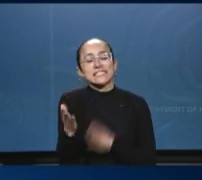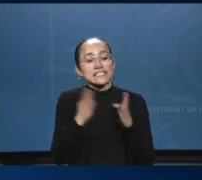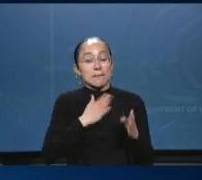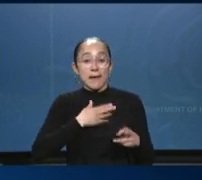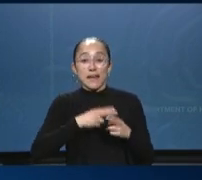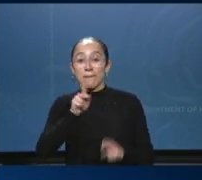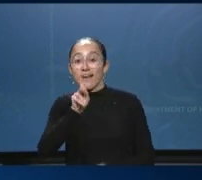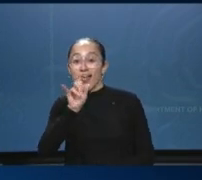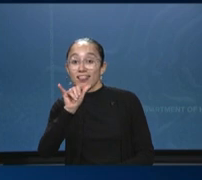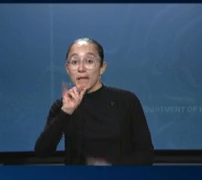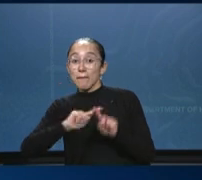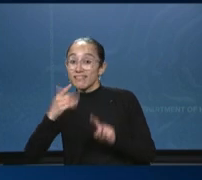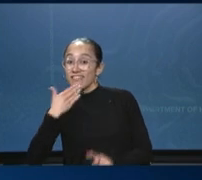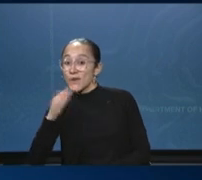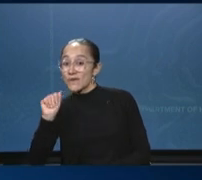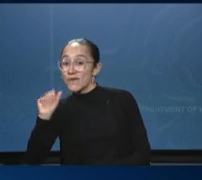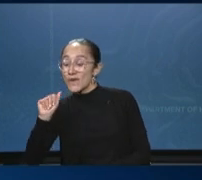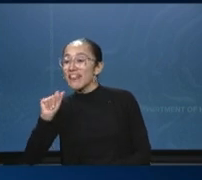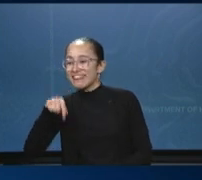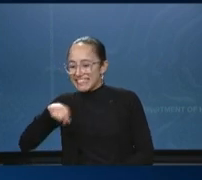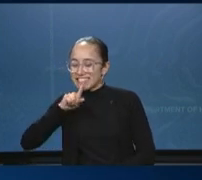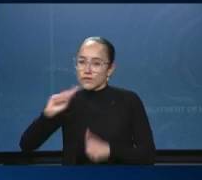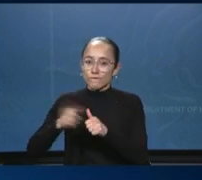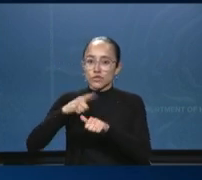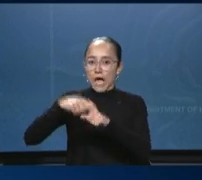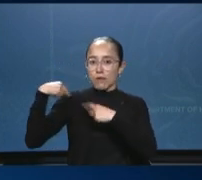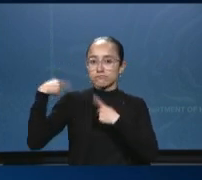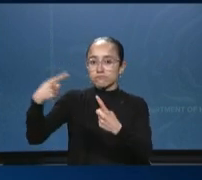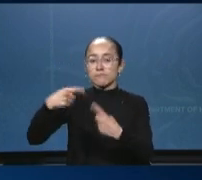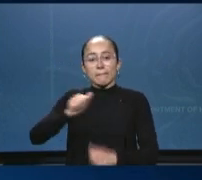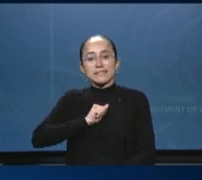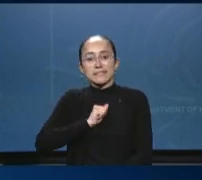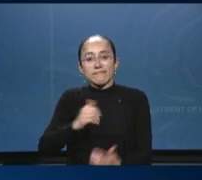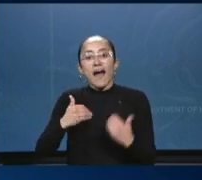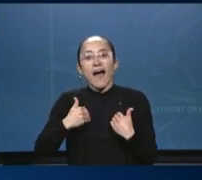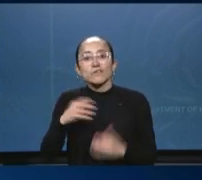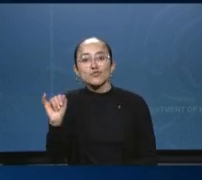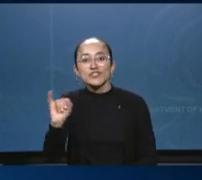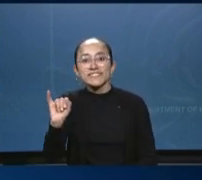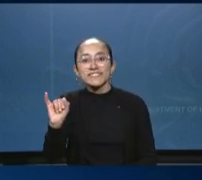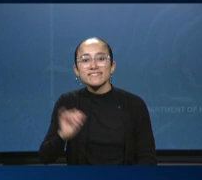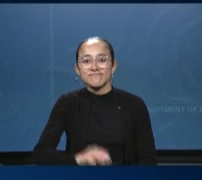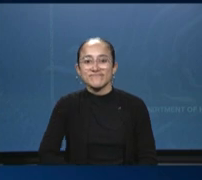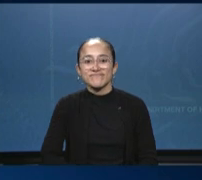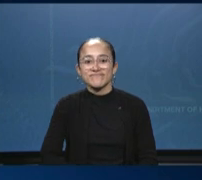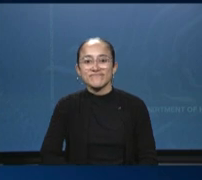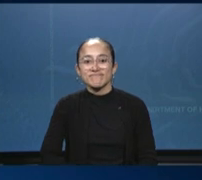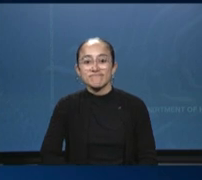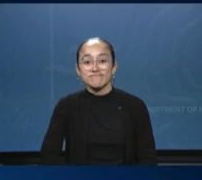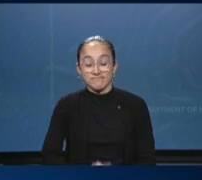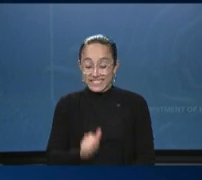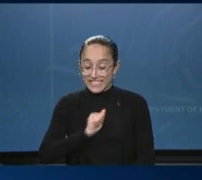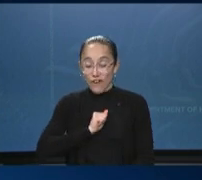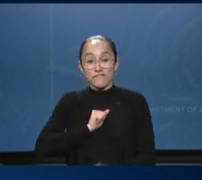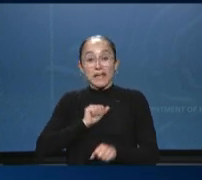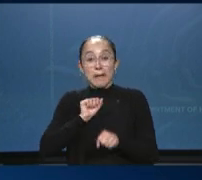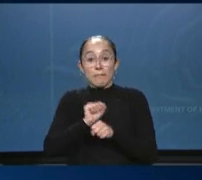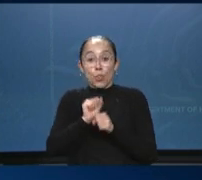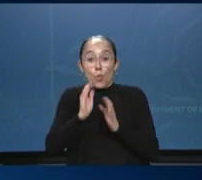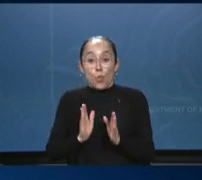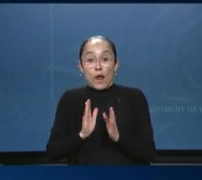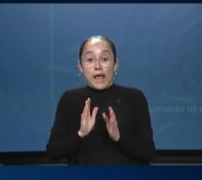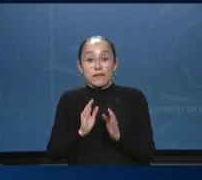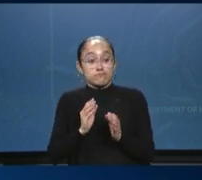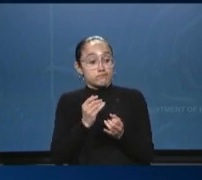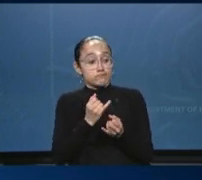the Affordable Care Act, this is the first time that I've ever had insurance as a self-employed